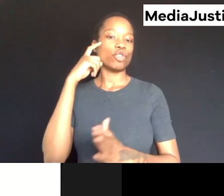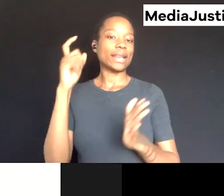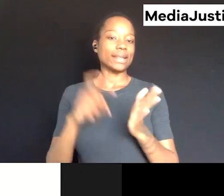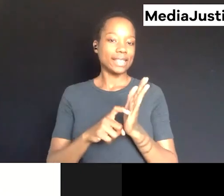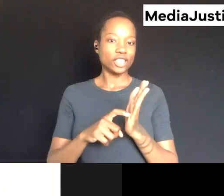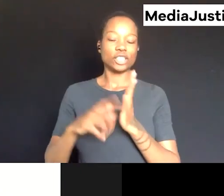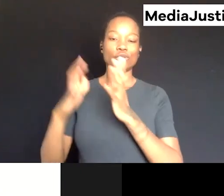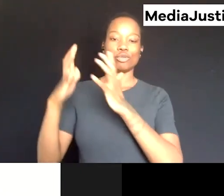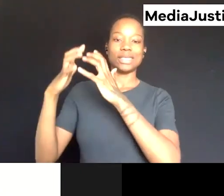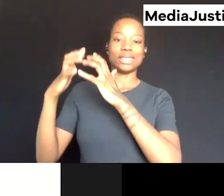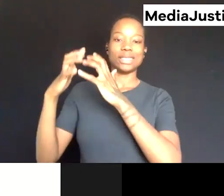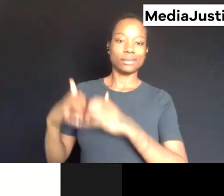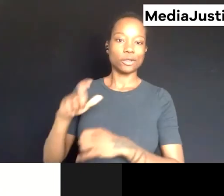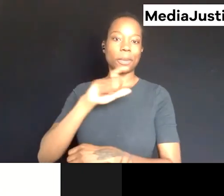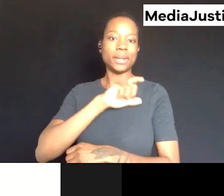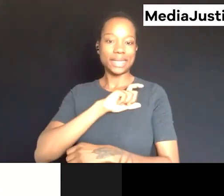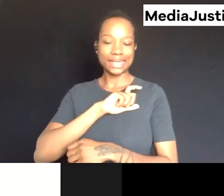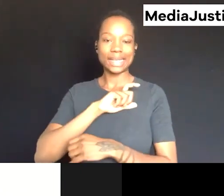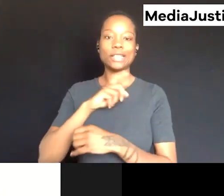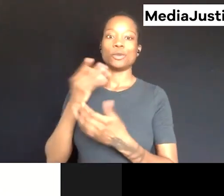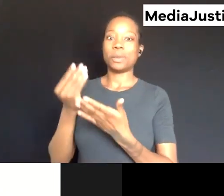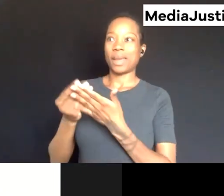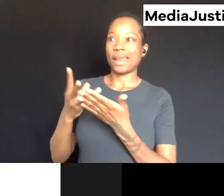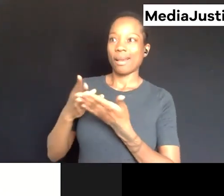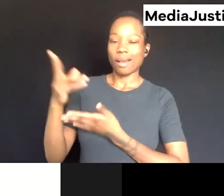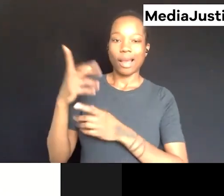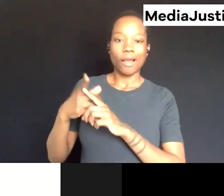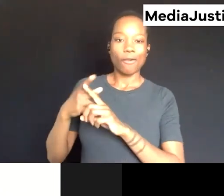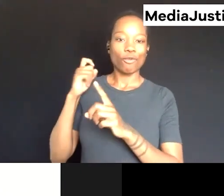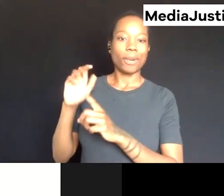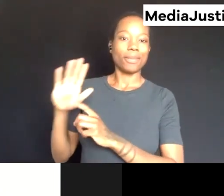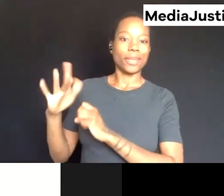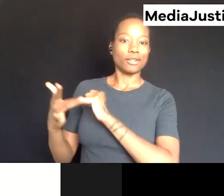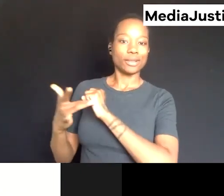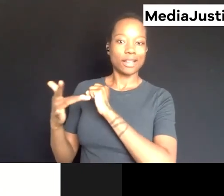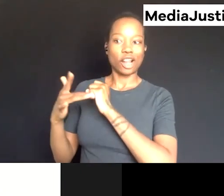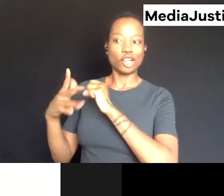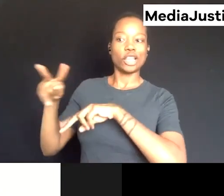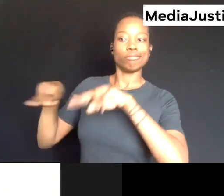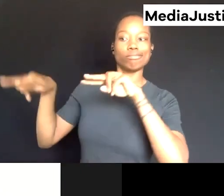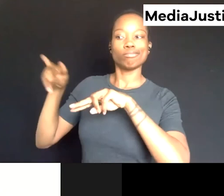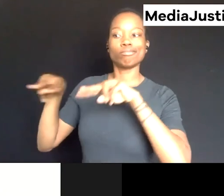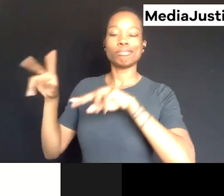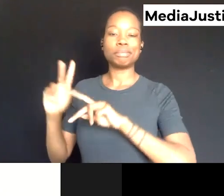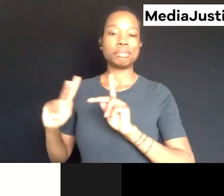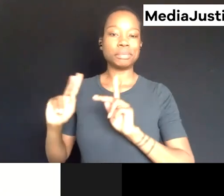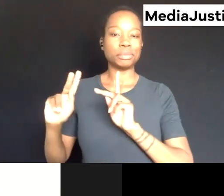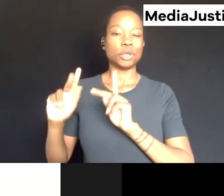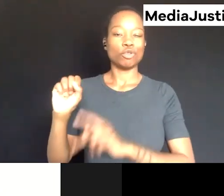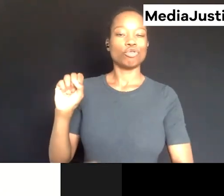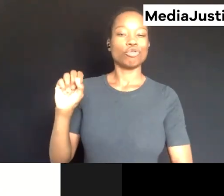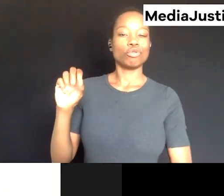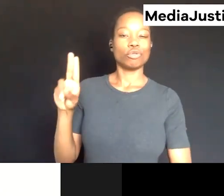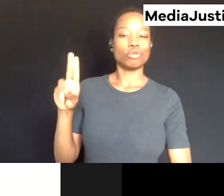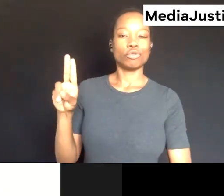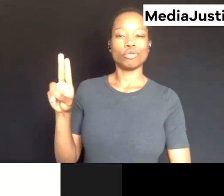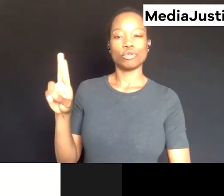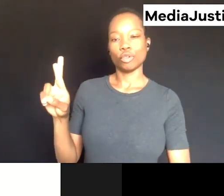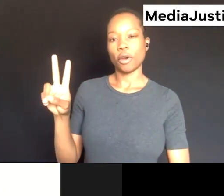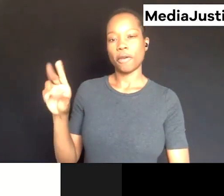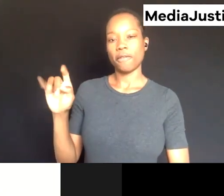surveillance technology. We actually got Trump and a bunch of his white supremacist friends permanently banned from